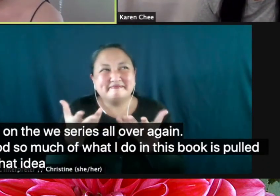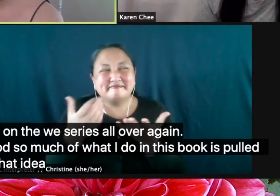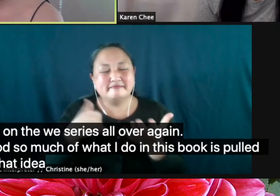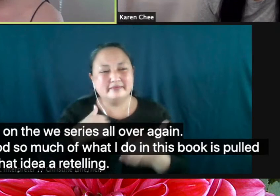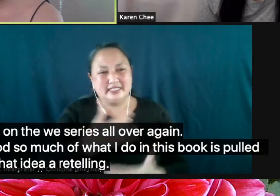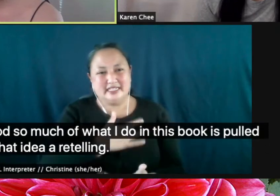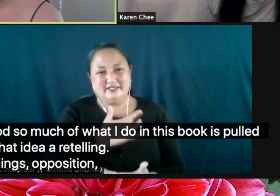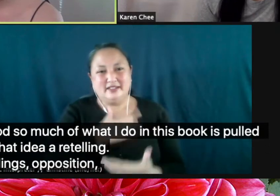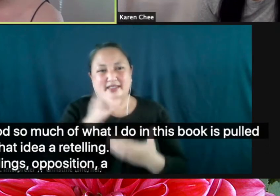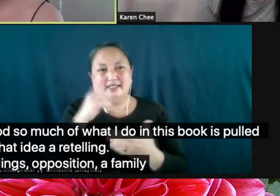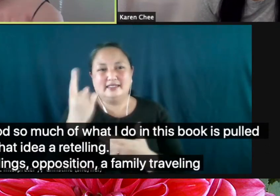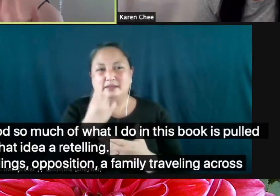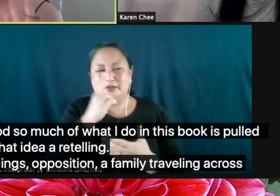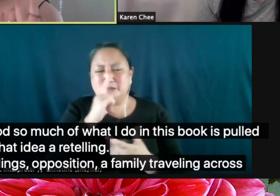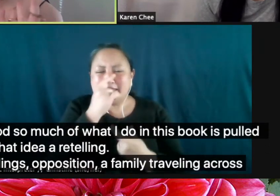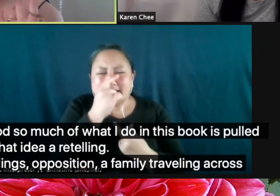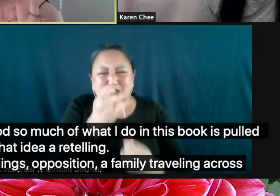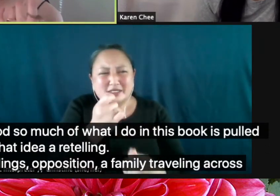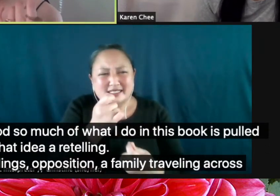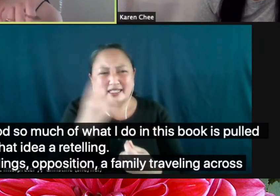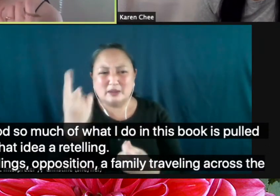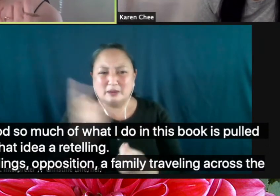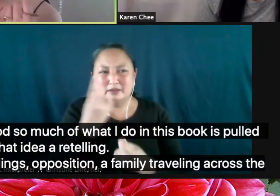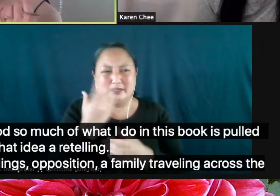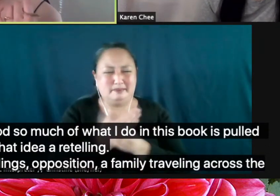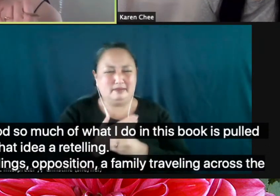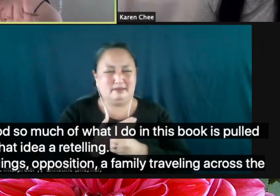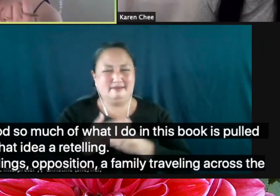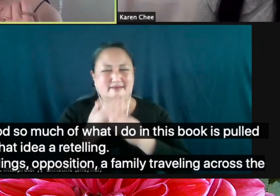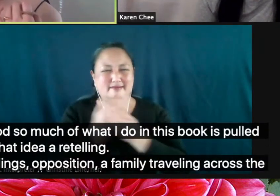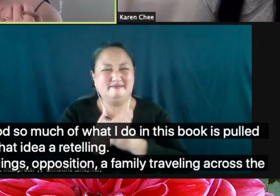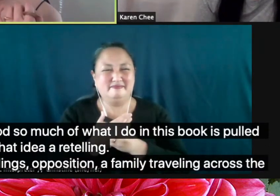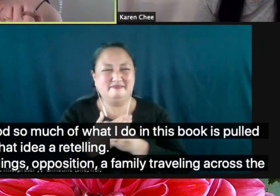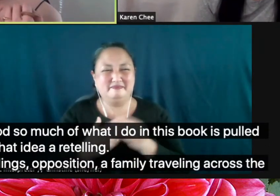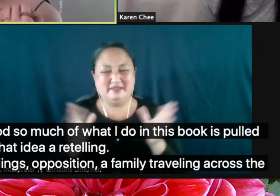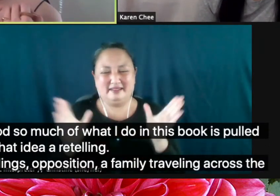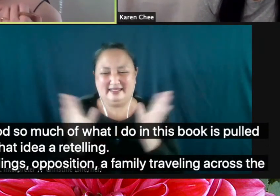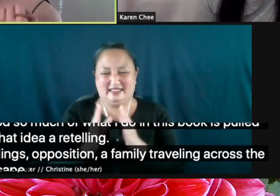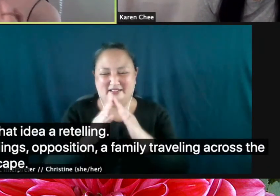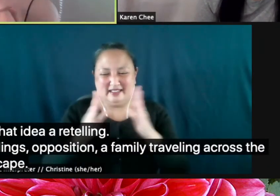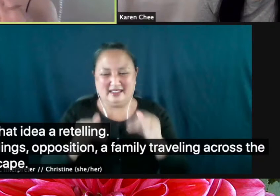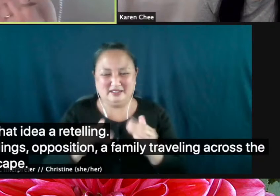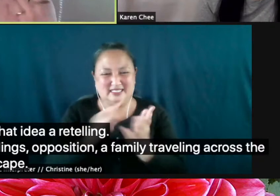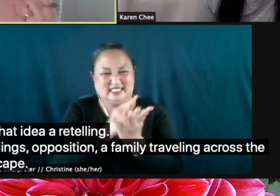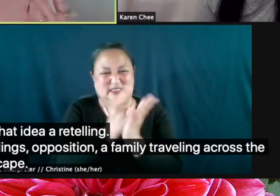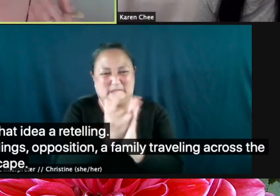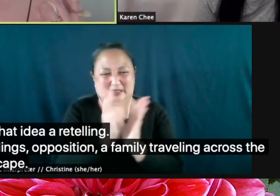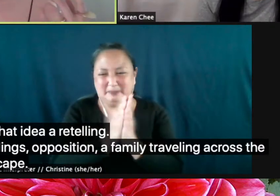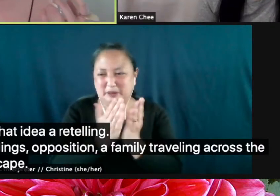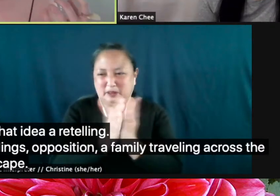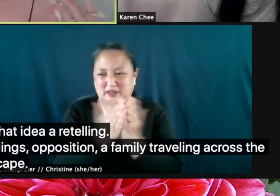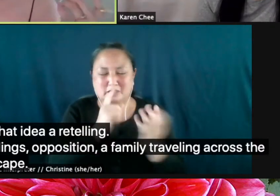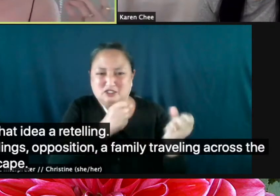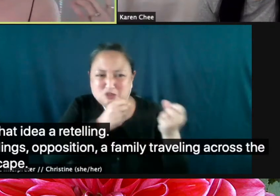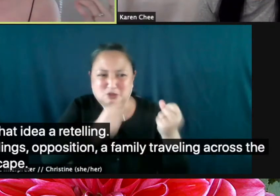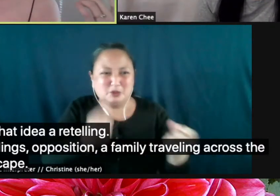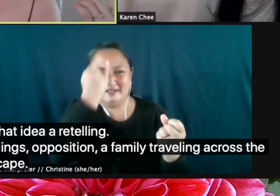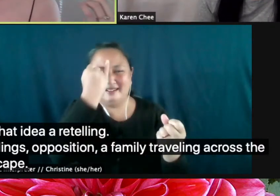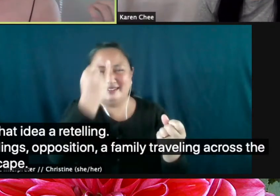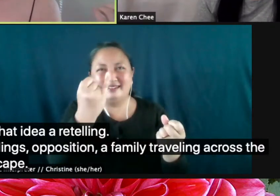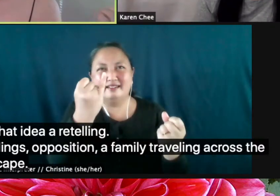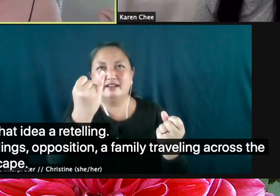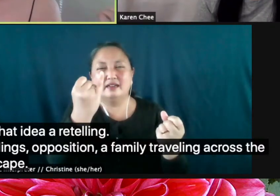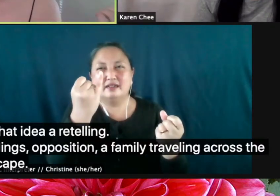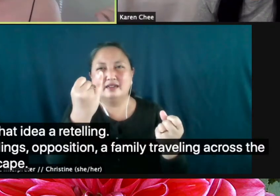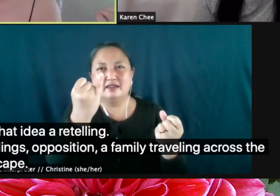think that something I was really interested in that always bothered me actually about the Little House series, right, was this, it has such this strong idea